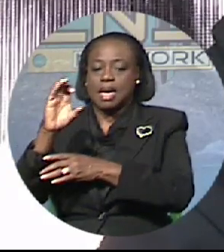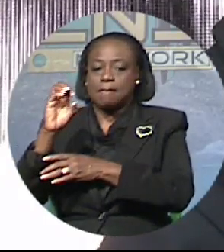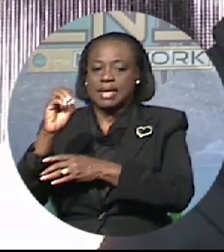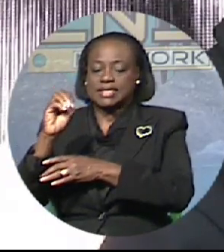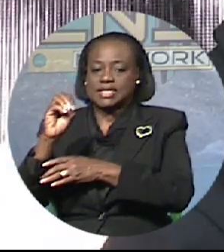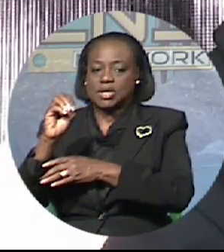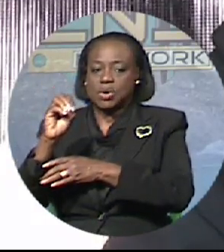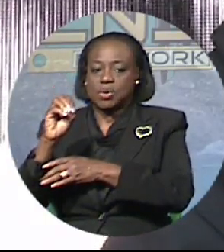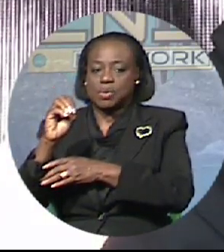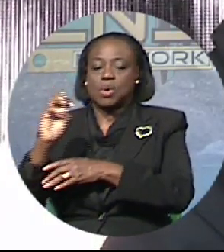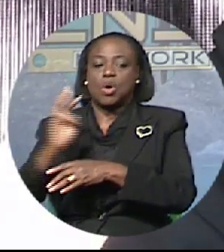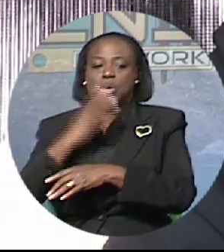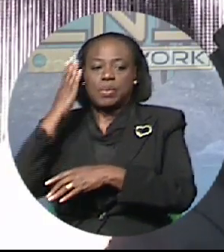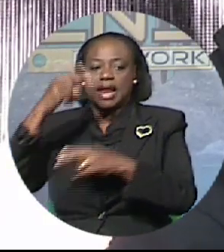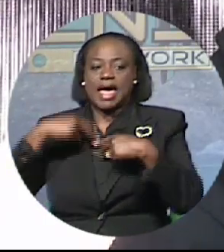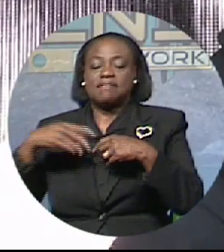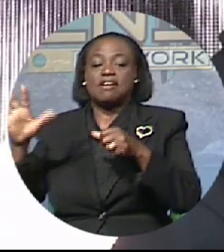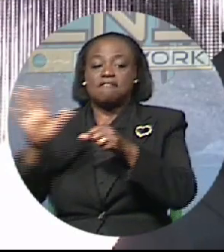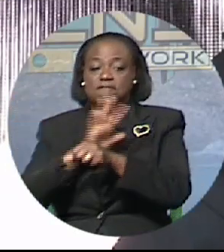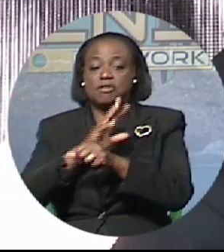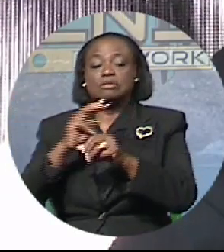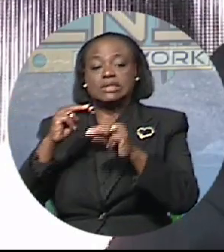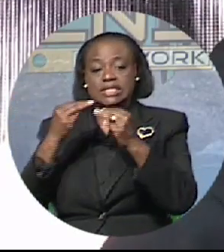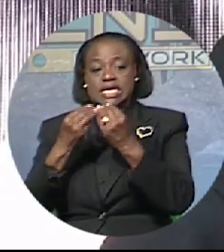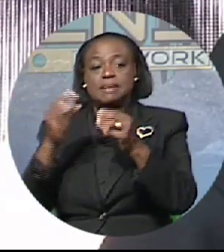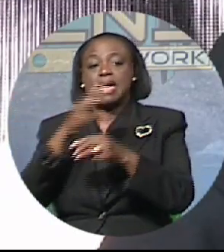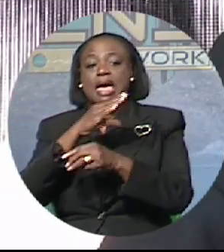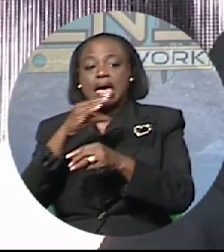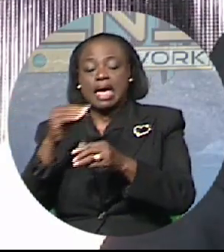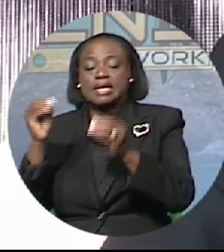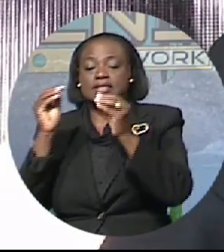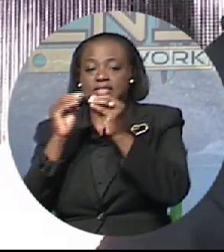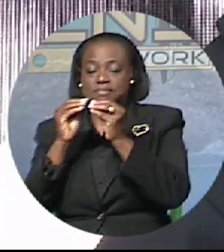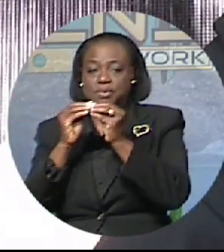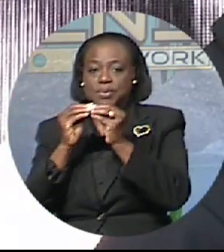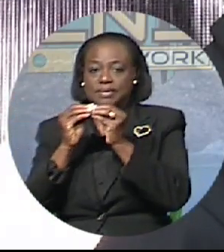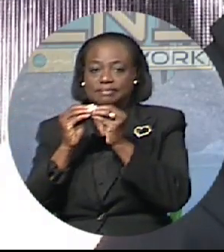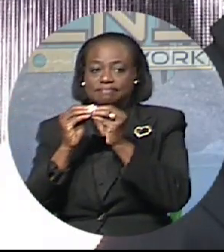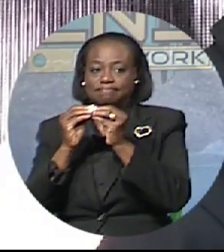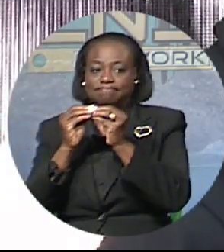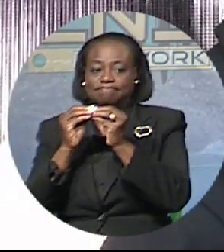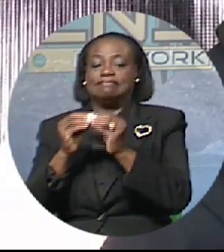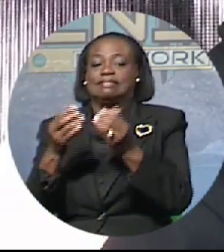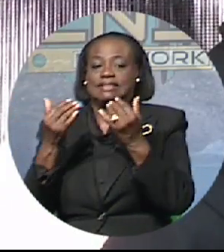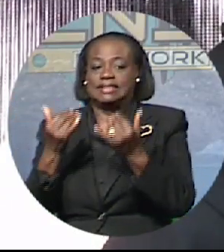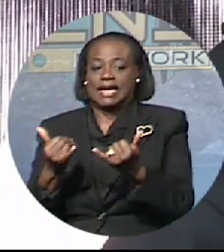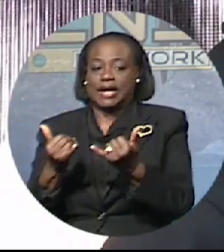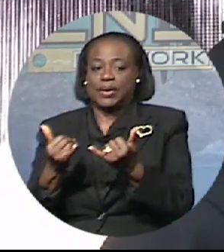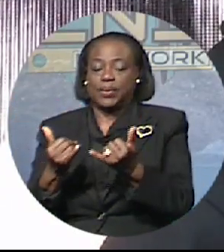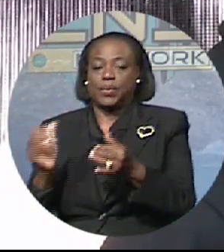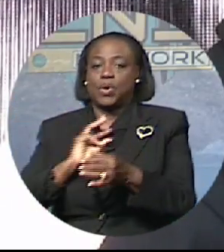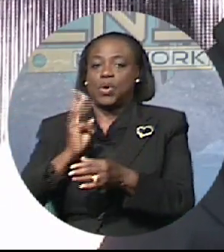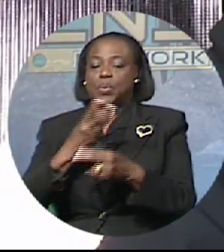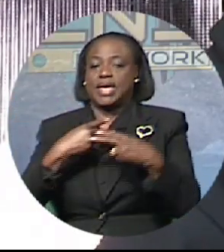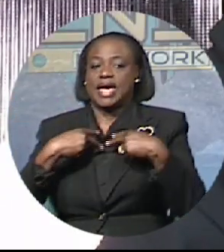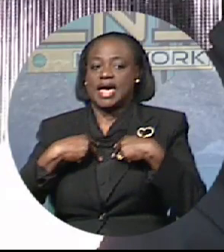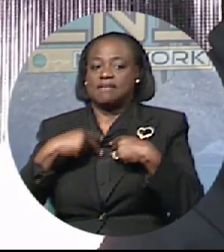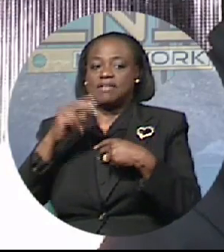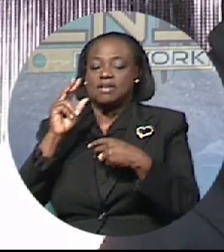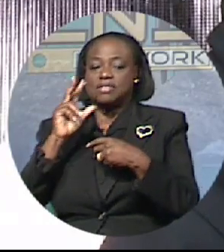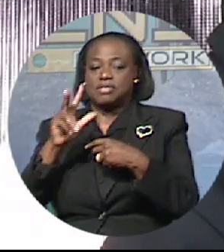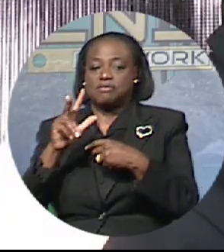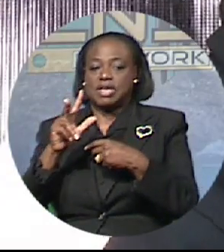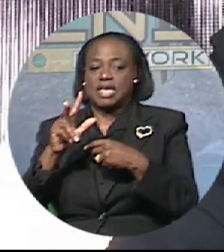having our full team and more. Currently, we have 3